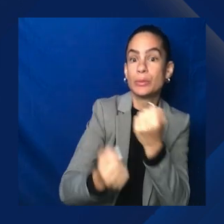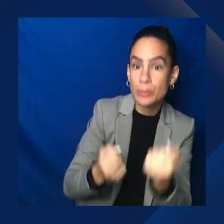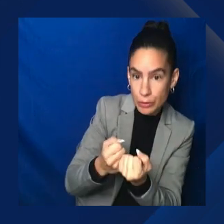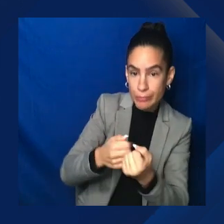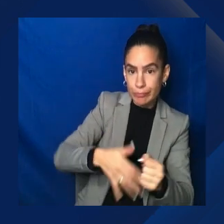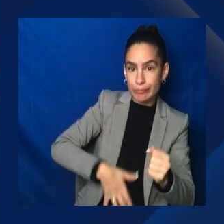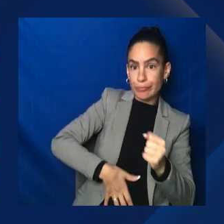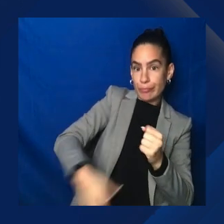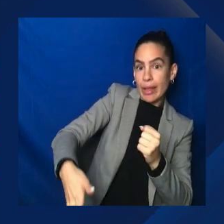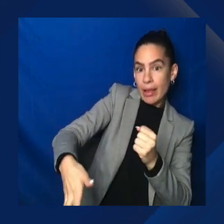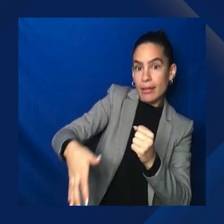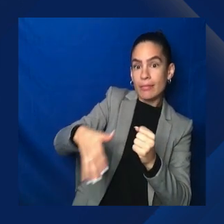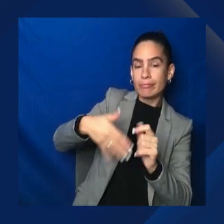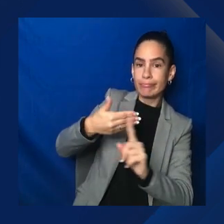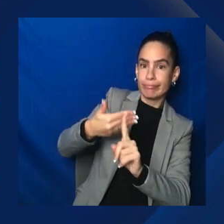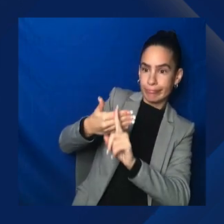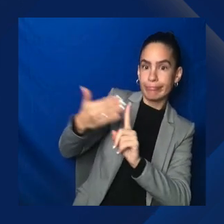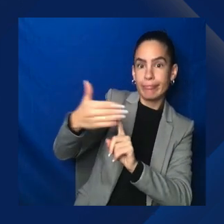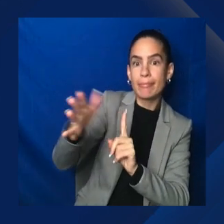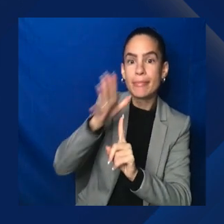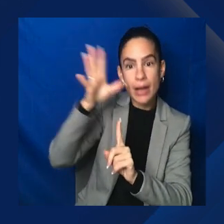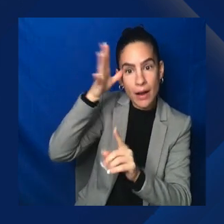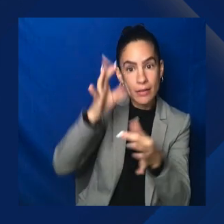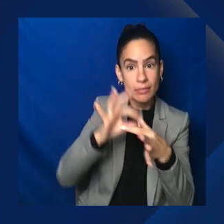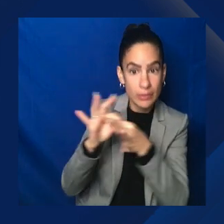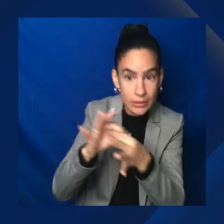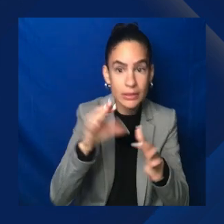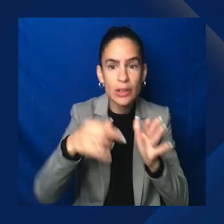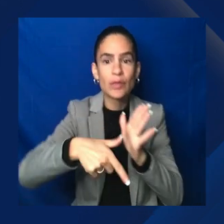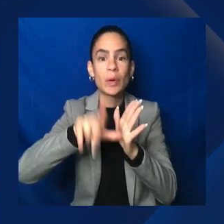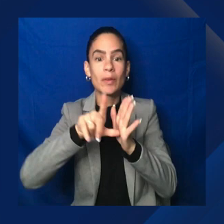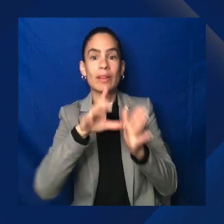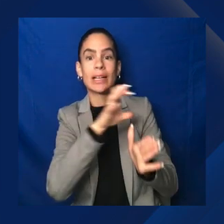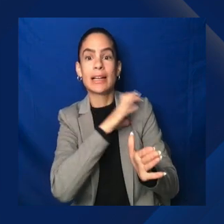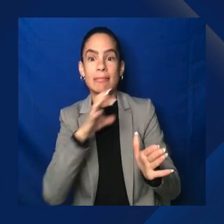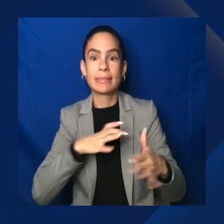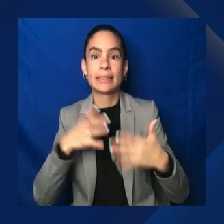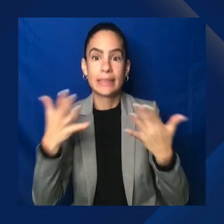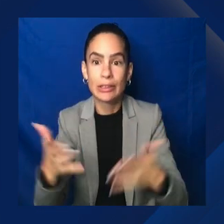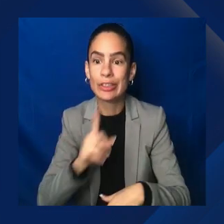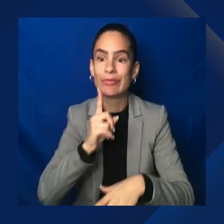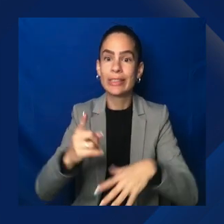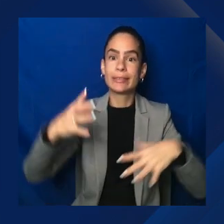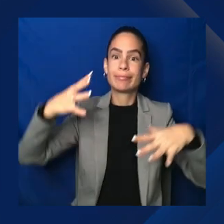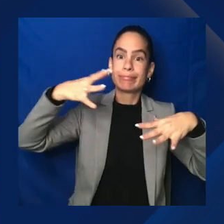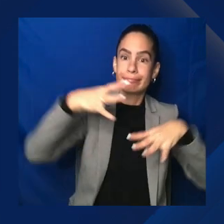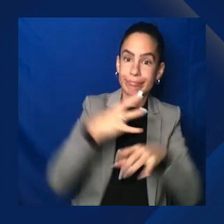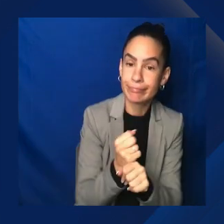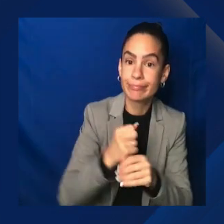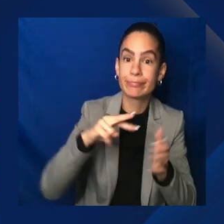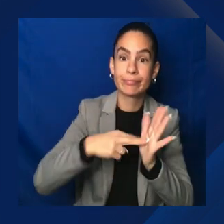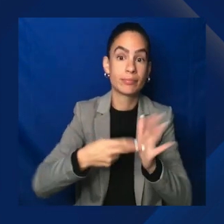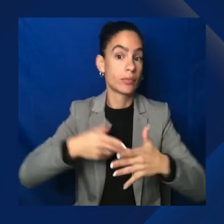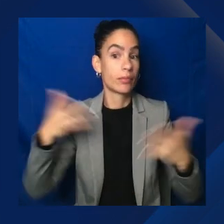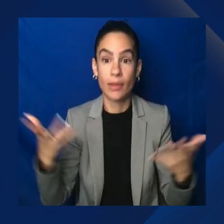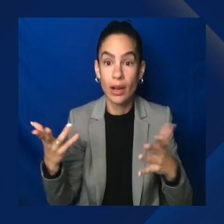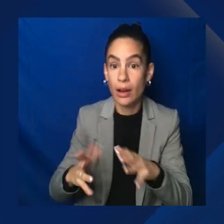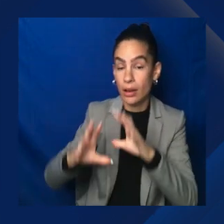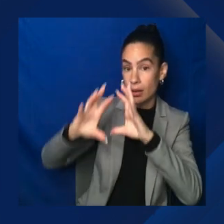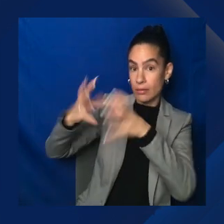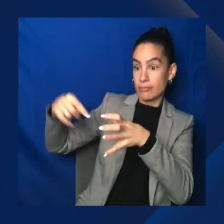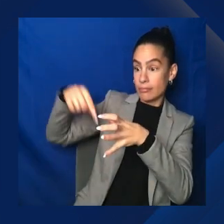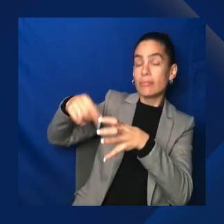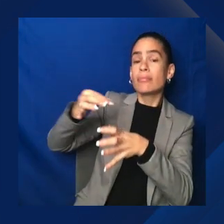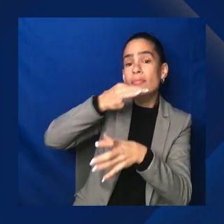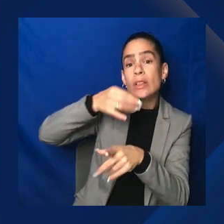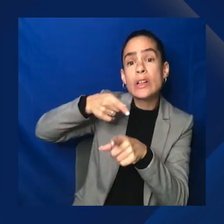That sounds like a lot of words, but what it means for families is having a group of experts focused on how we help people have